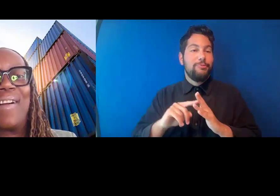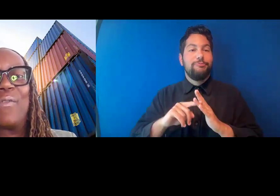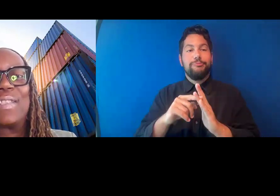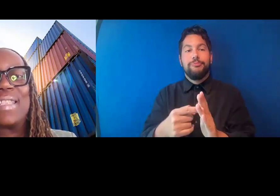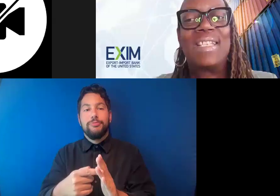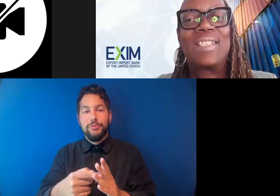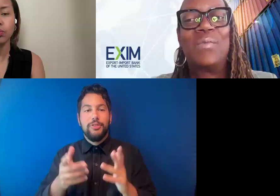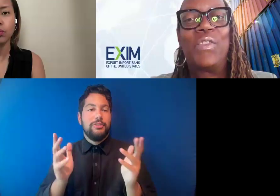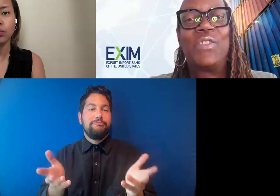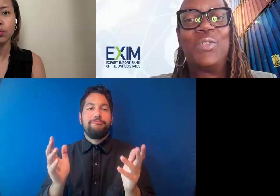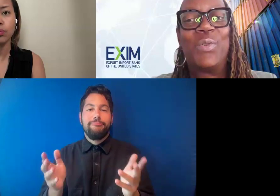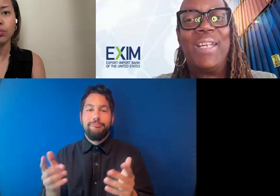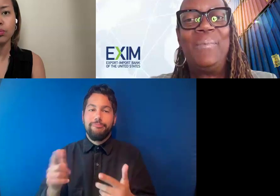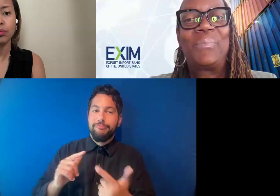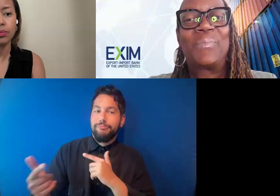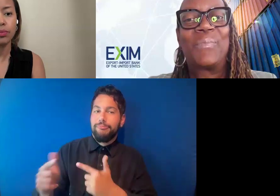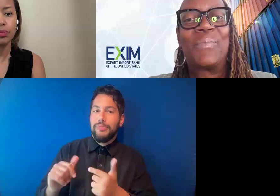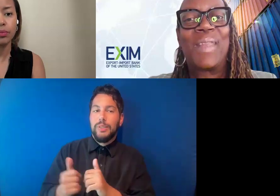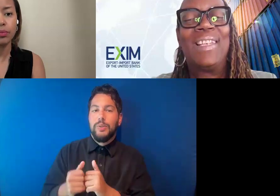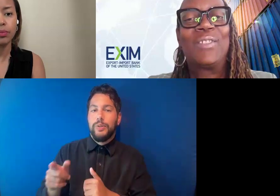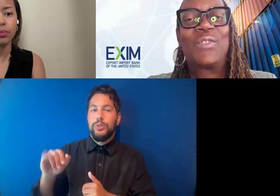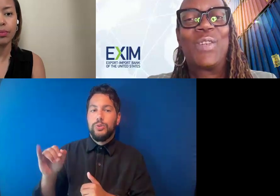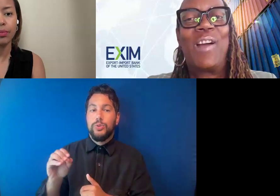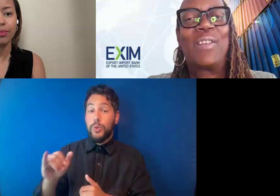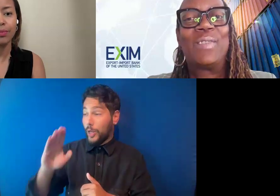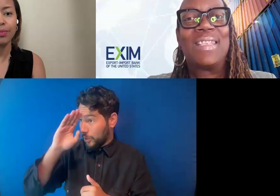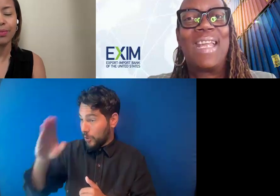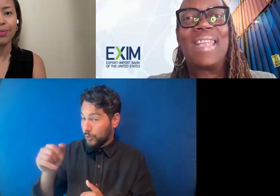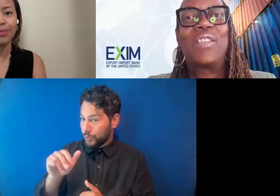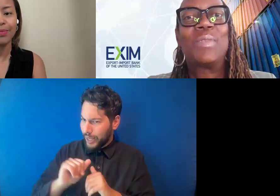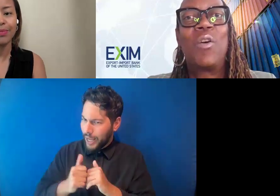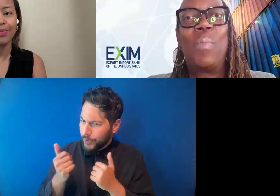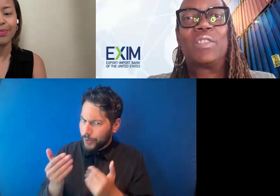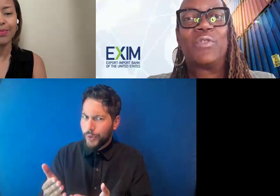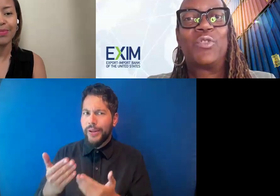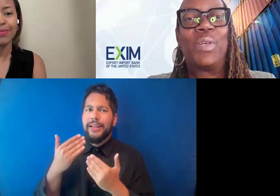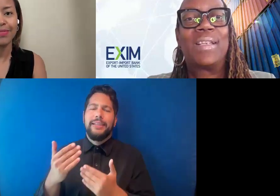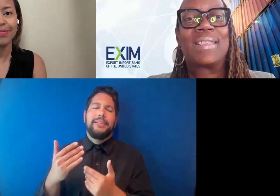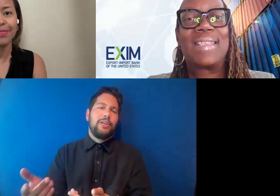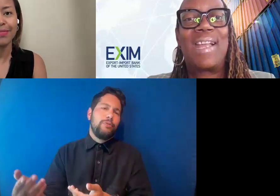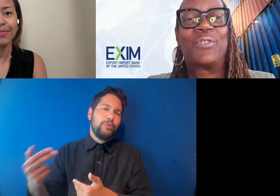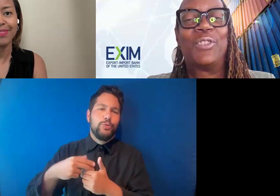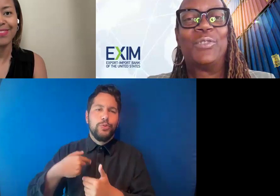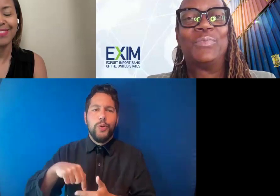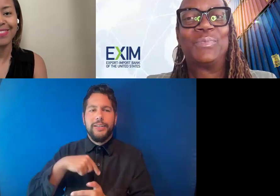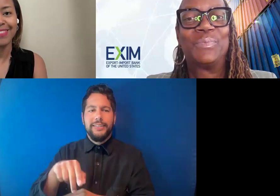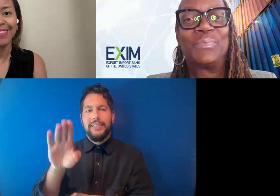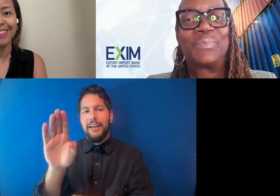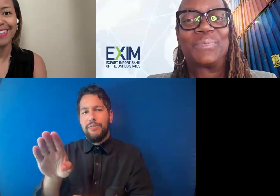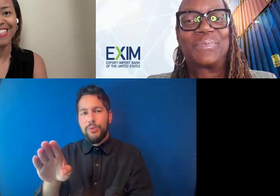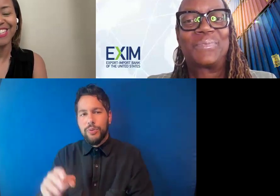the conversation with Joy. Hello, Joy. How are you today? Thank you so much for joining us this